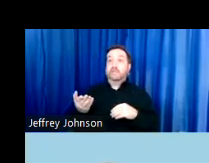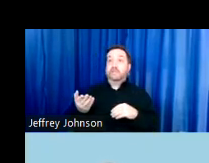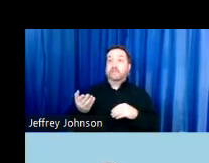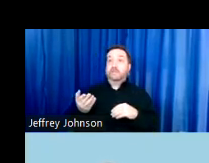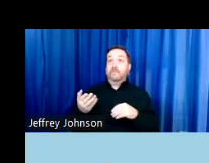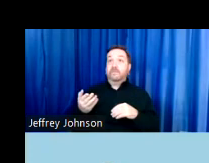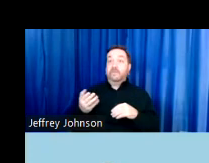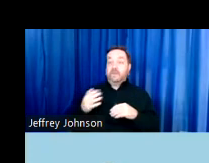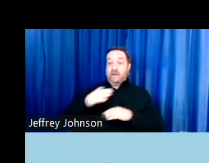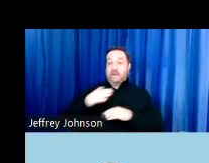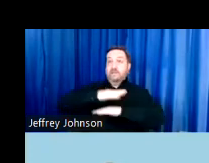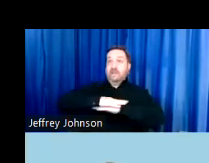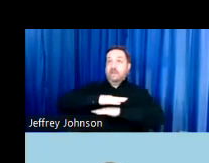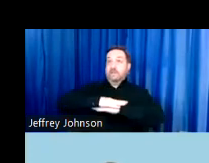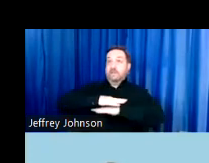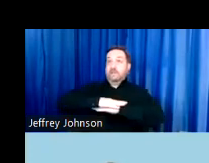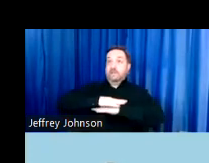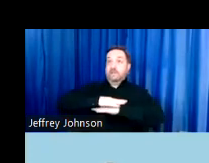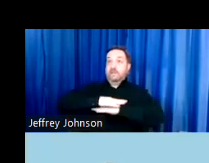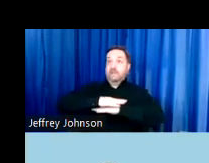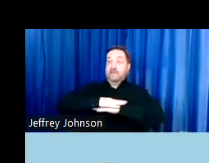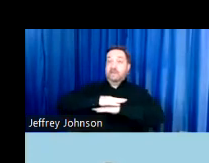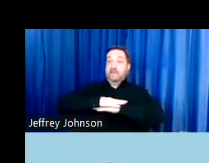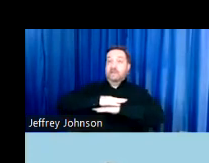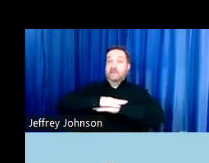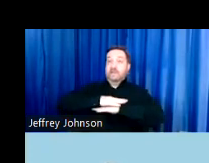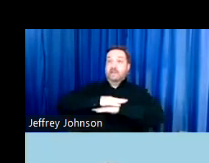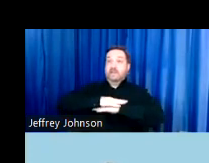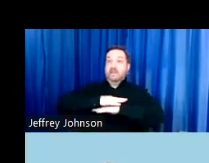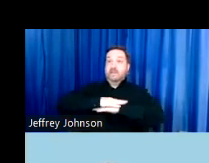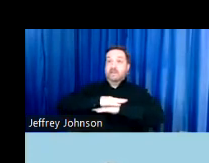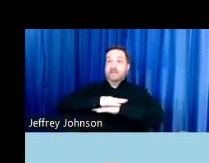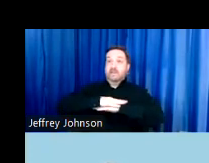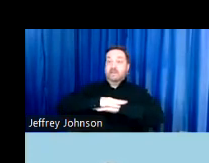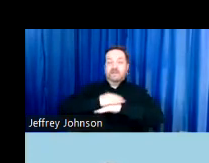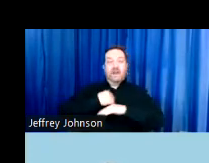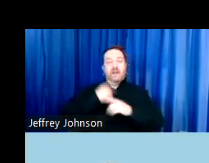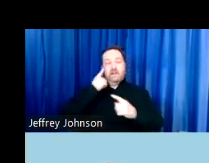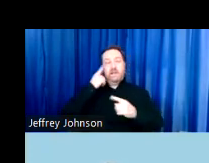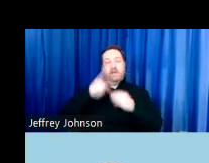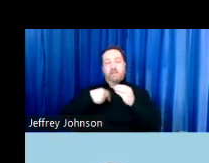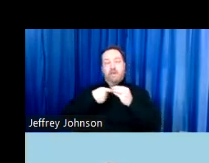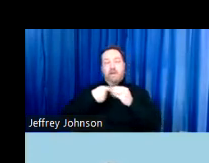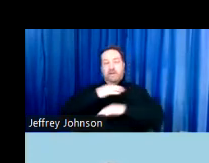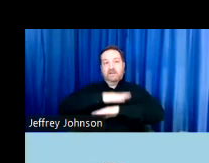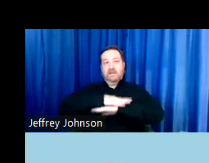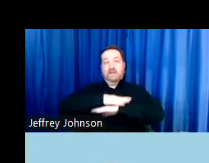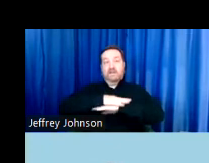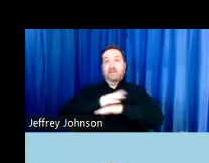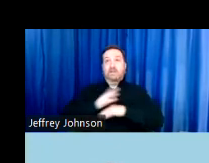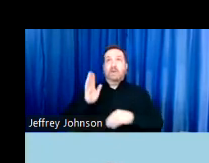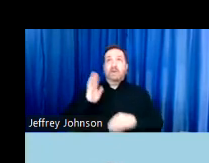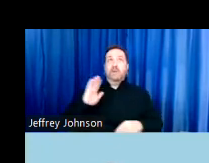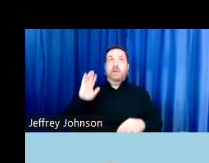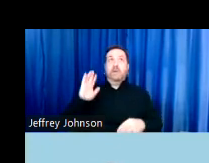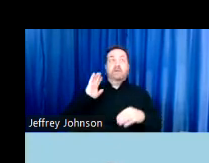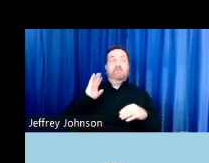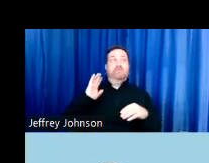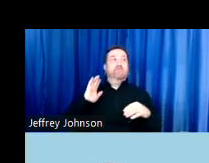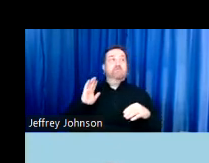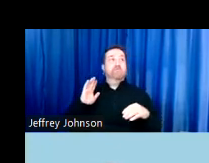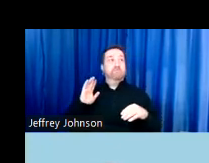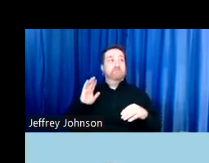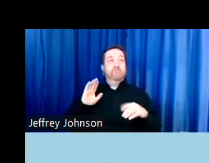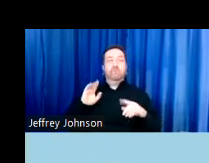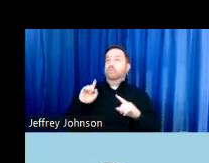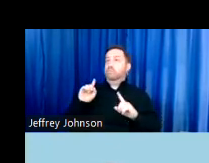a desk that I actually had thought of back when I was